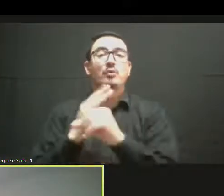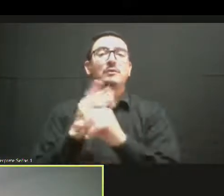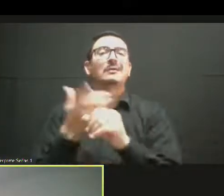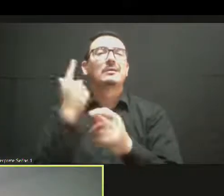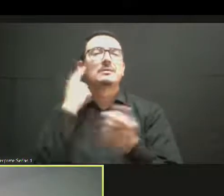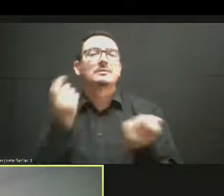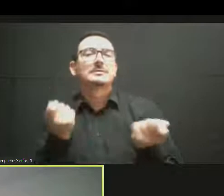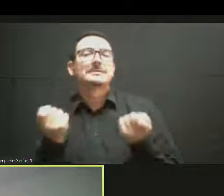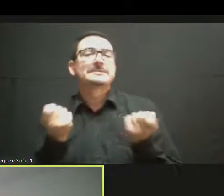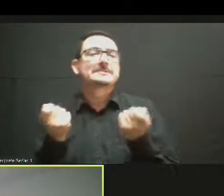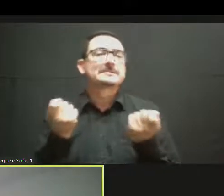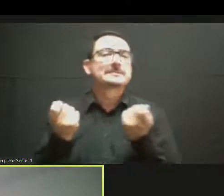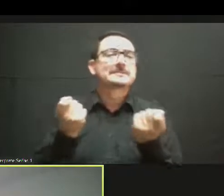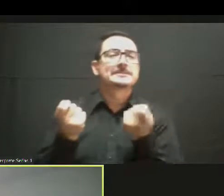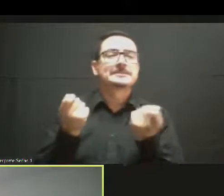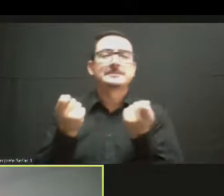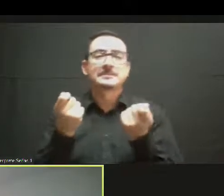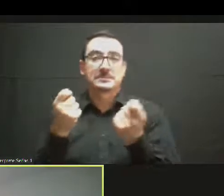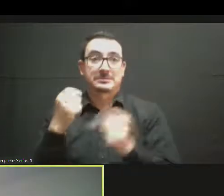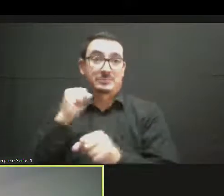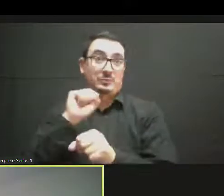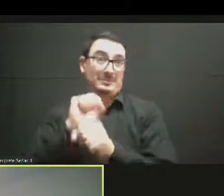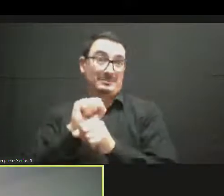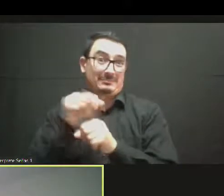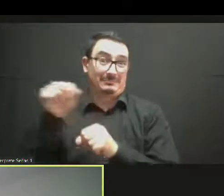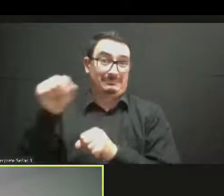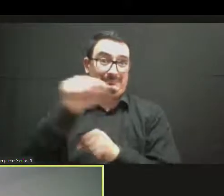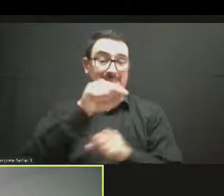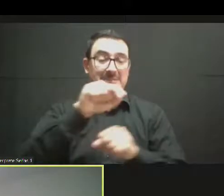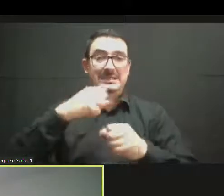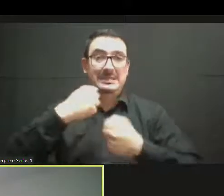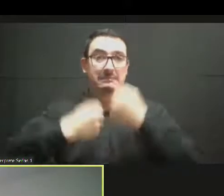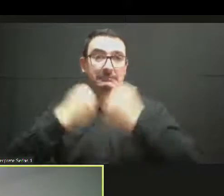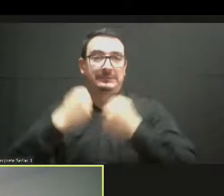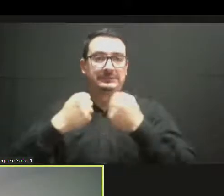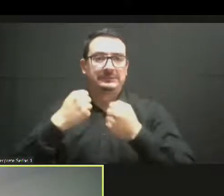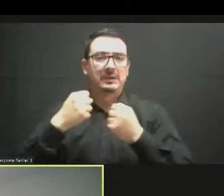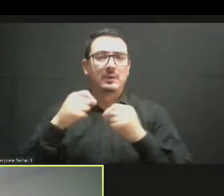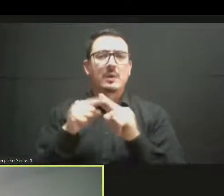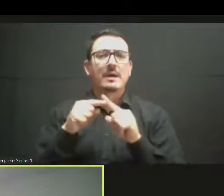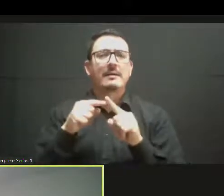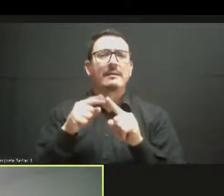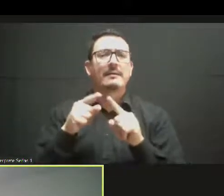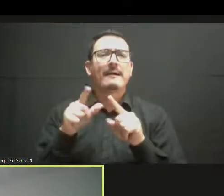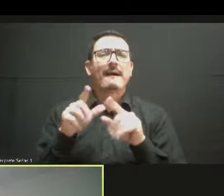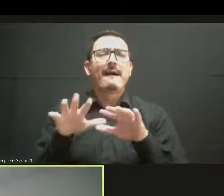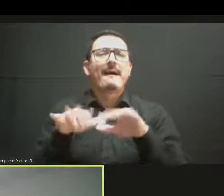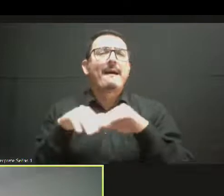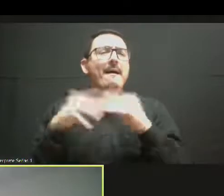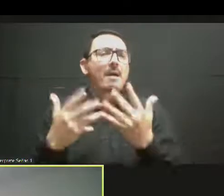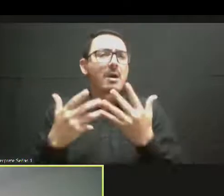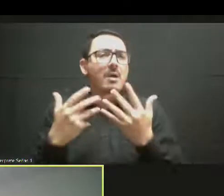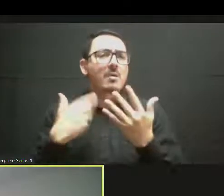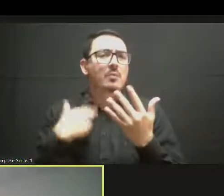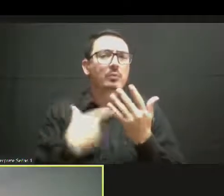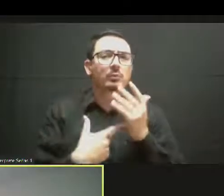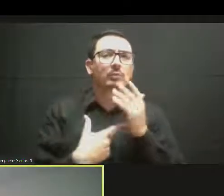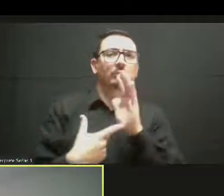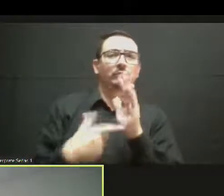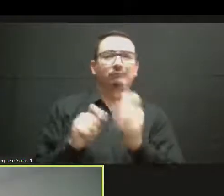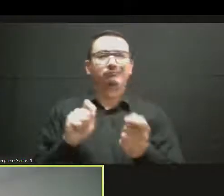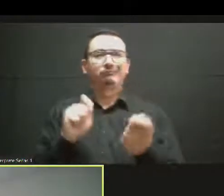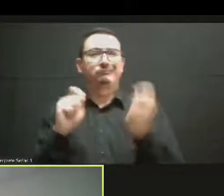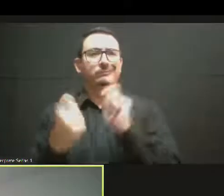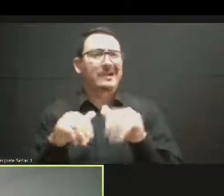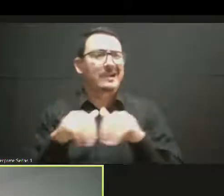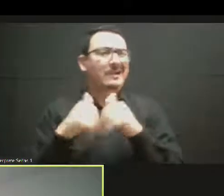are reshaping the way they are entering markets. So that will actually require that different settings of the processes that they might want to